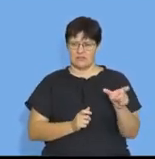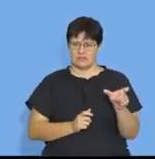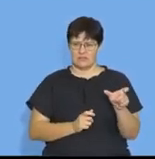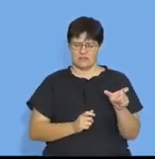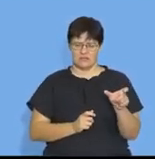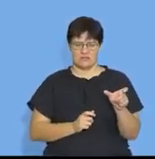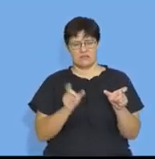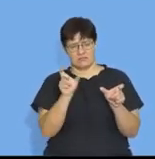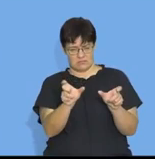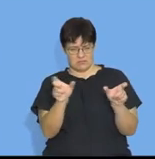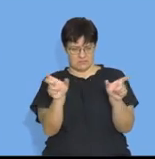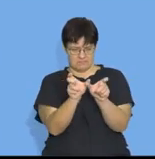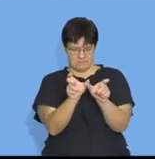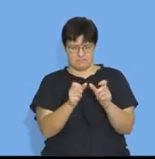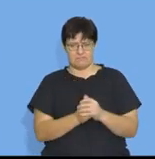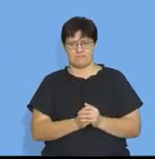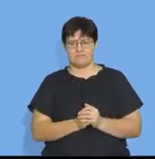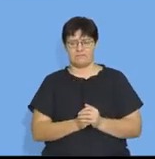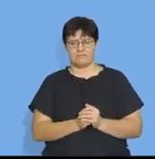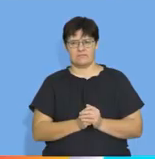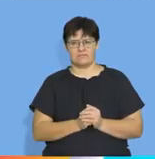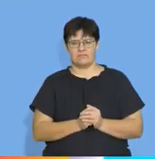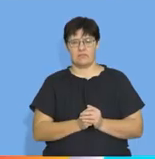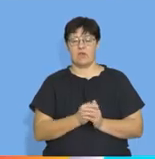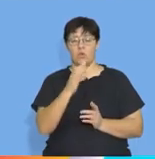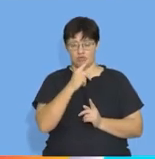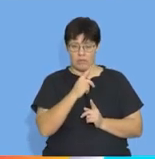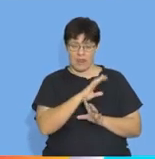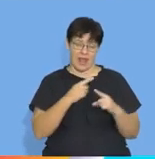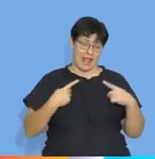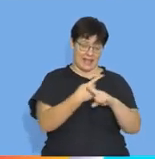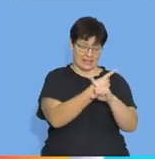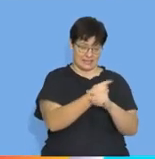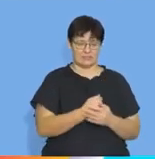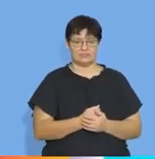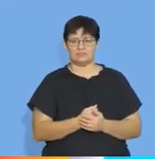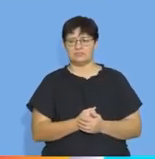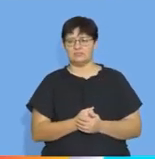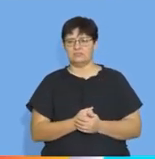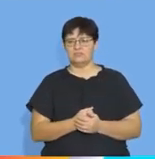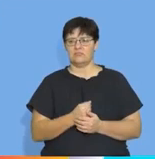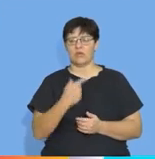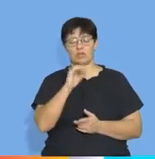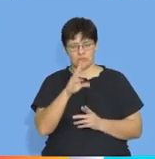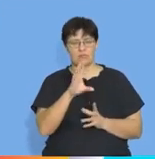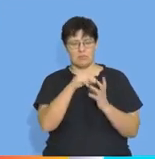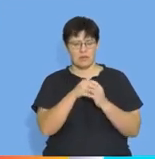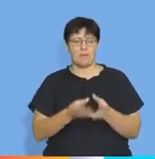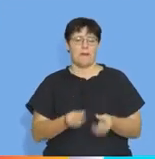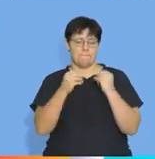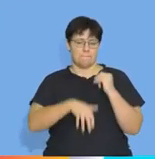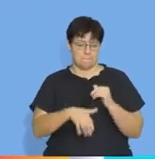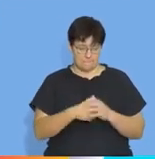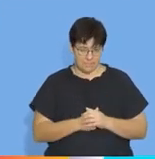contra and ception. So contra means against and ception refers to conception.